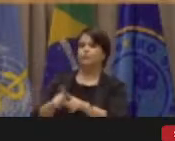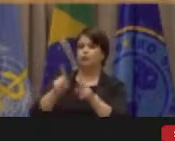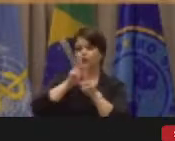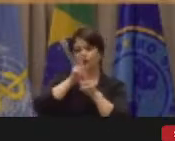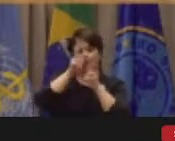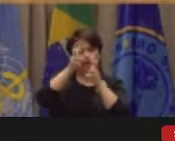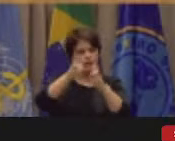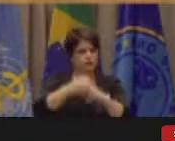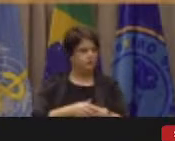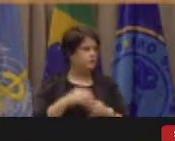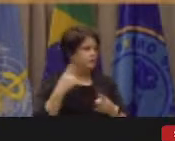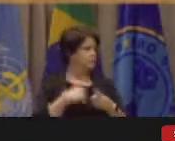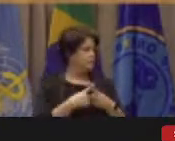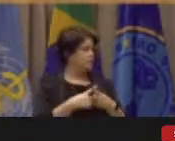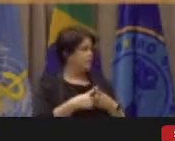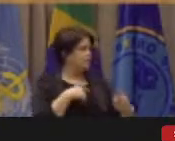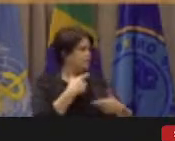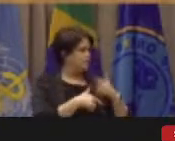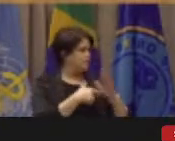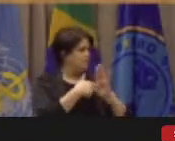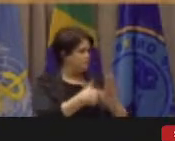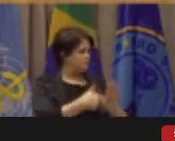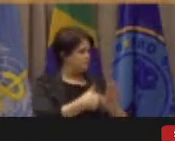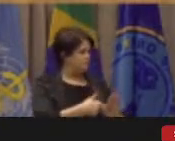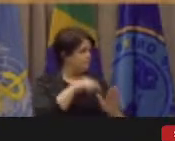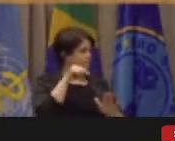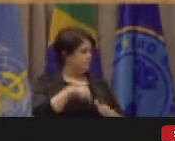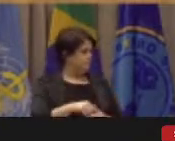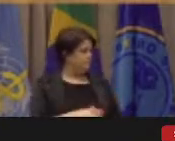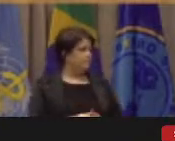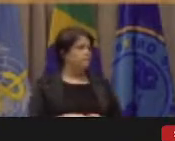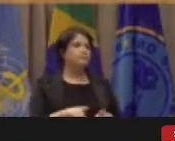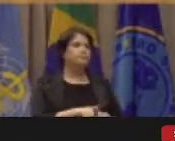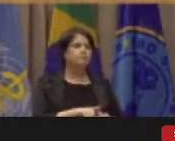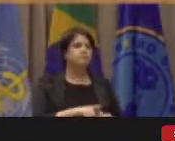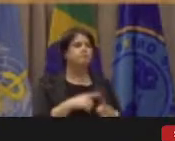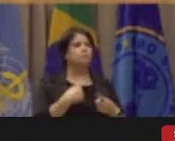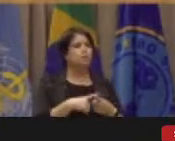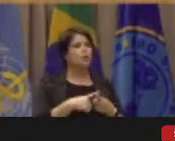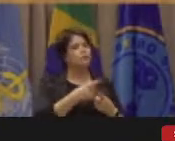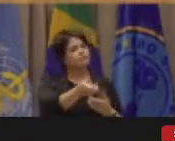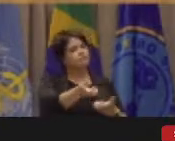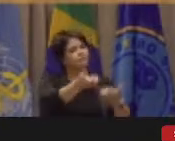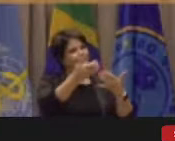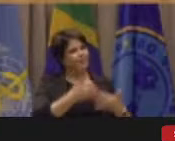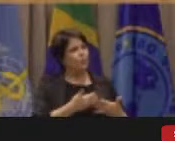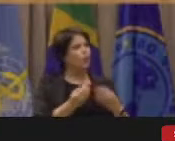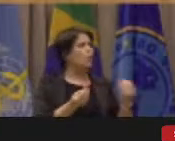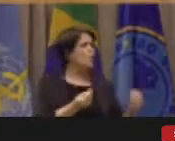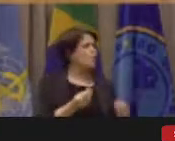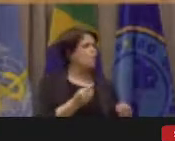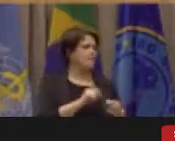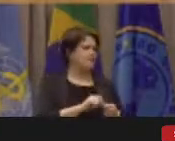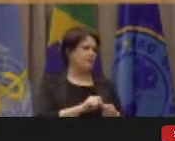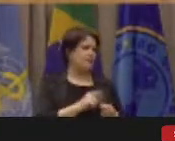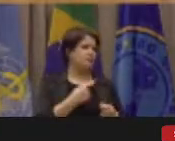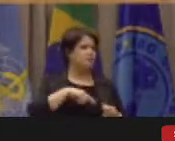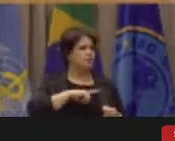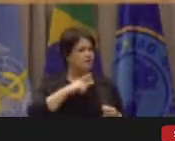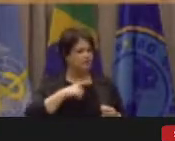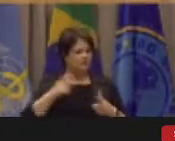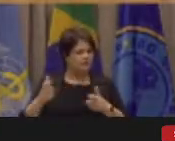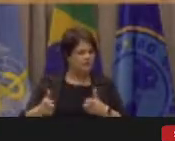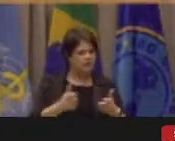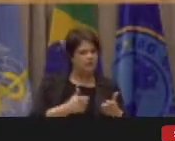very strong that someone presented yesterday. And those that you have at the table, we